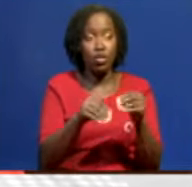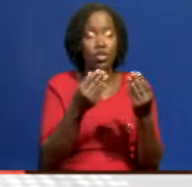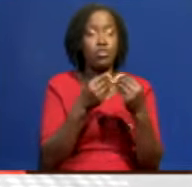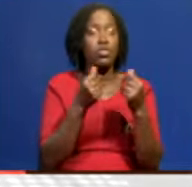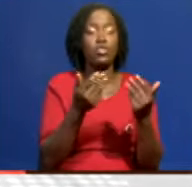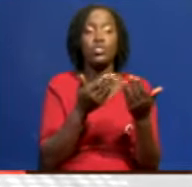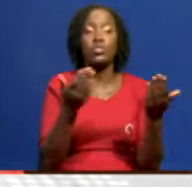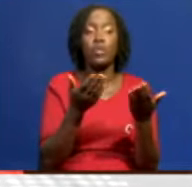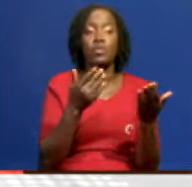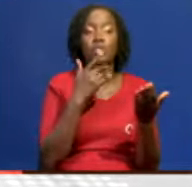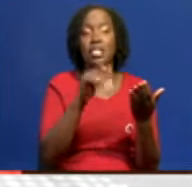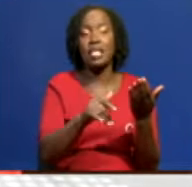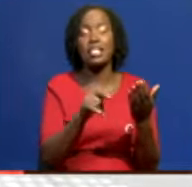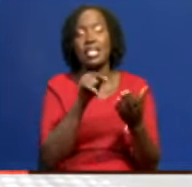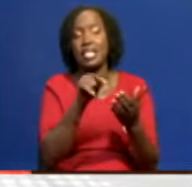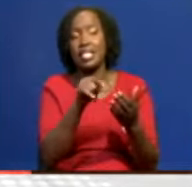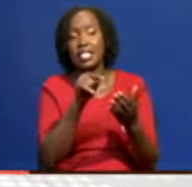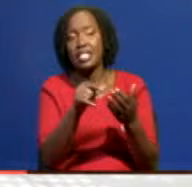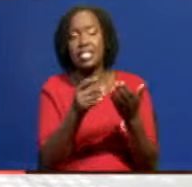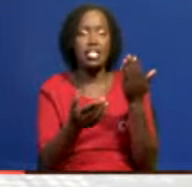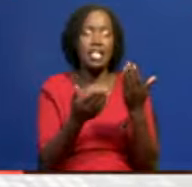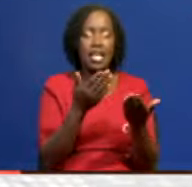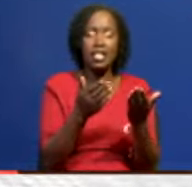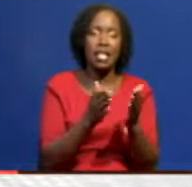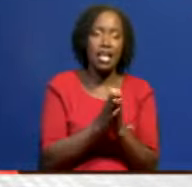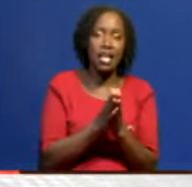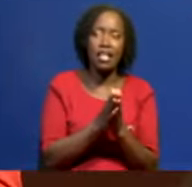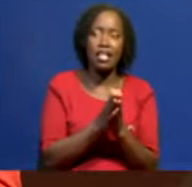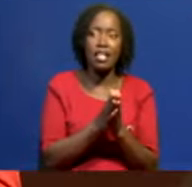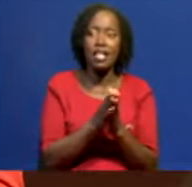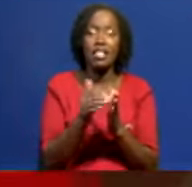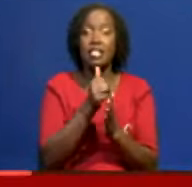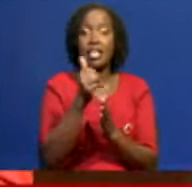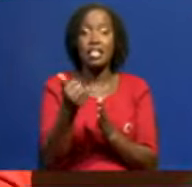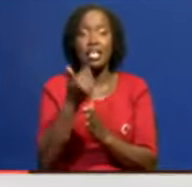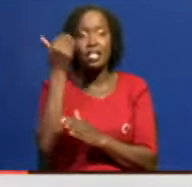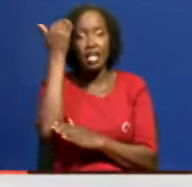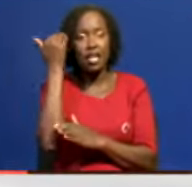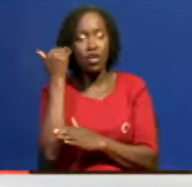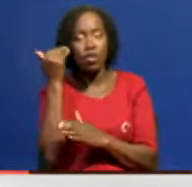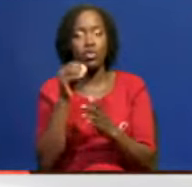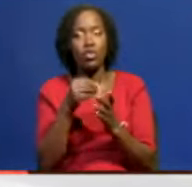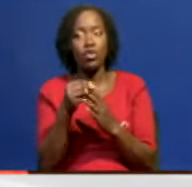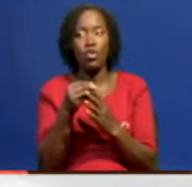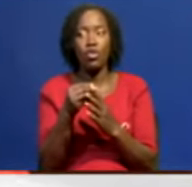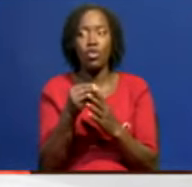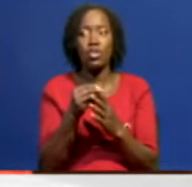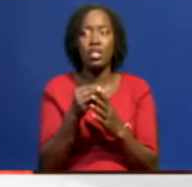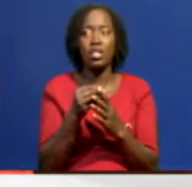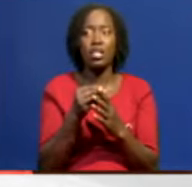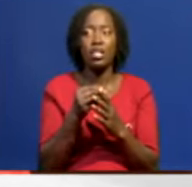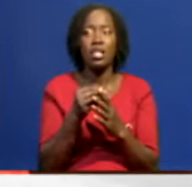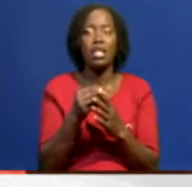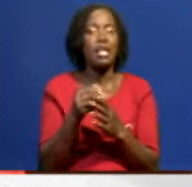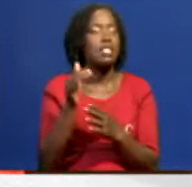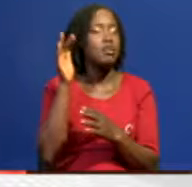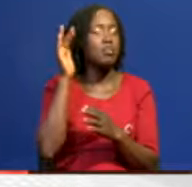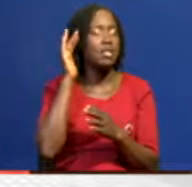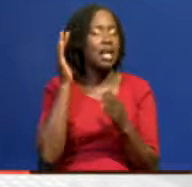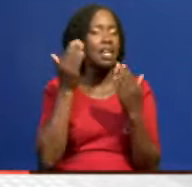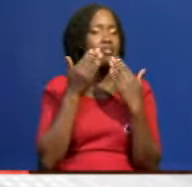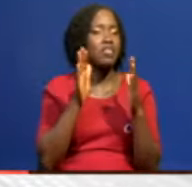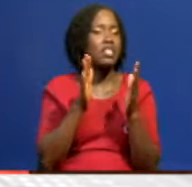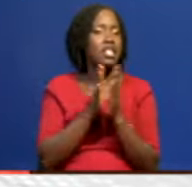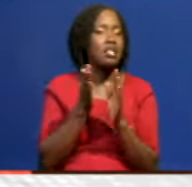whereby you can say that this matter is actually either sub judice, meaning that it's in another court, or it's res judicata, meaning it has been heard and